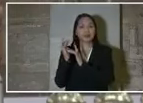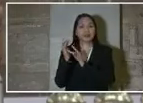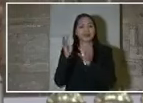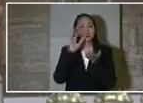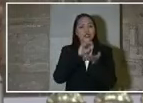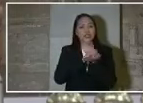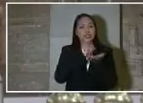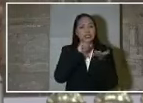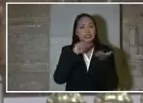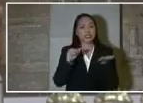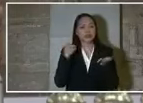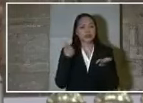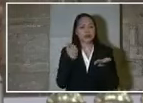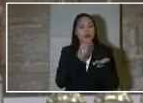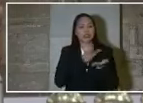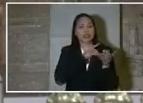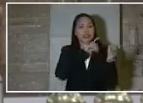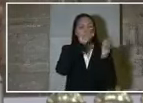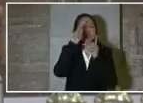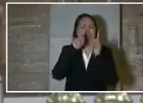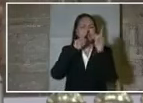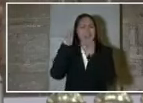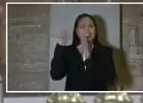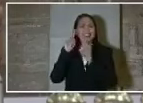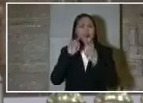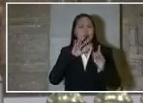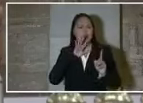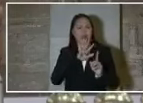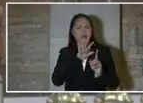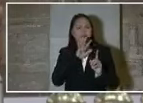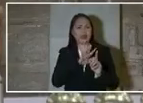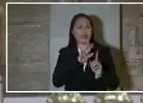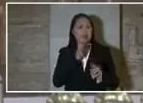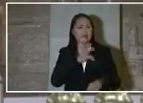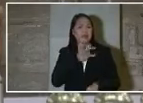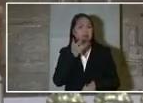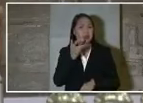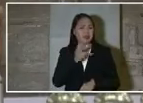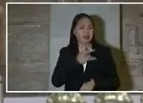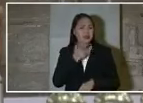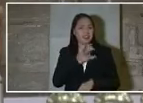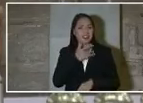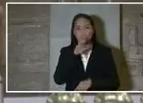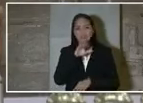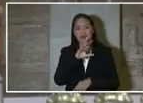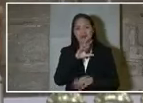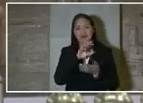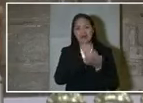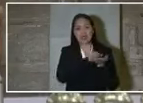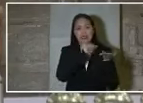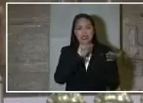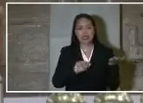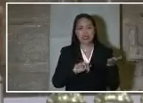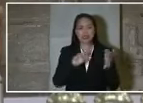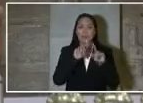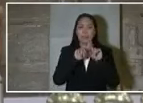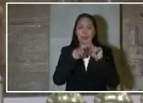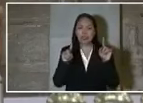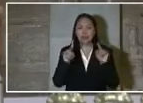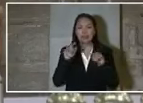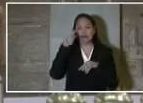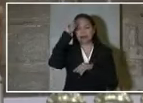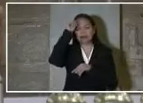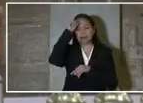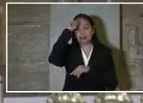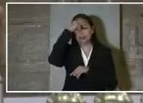remove our star and celebrity complex, but instead be reminded